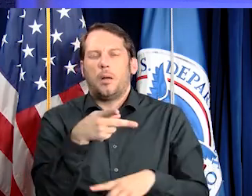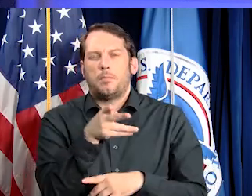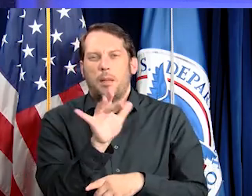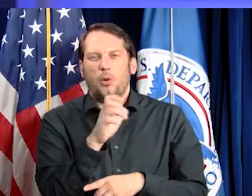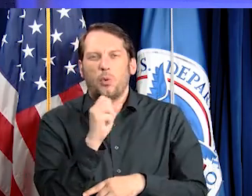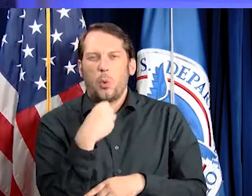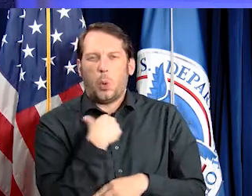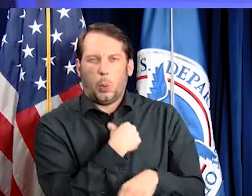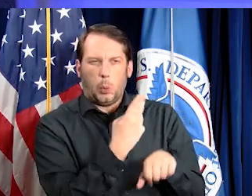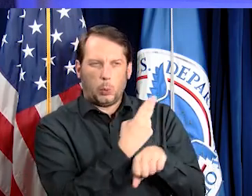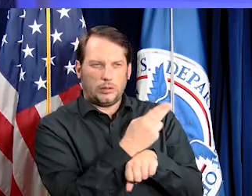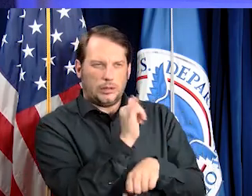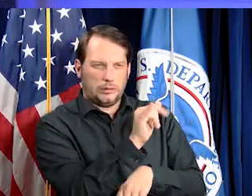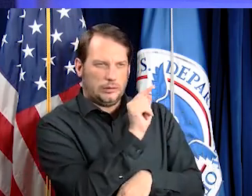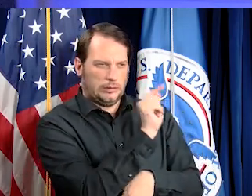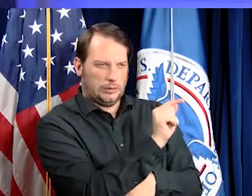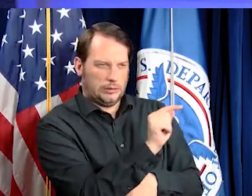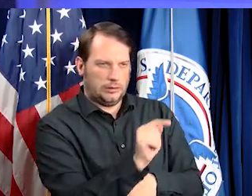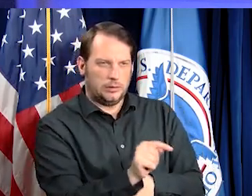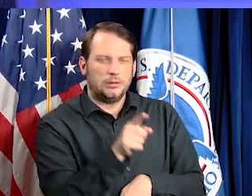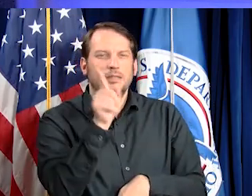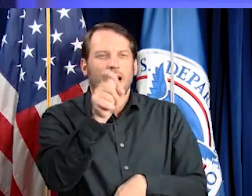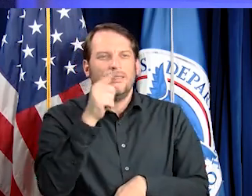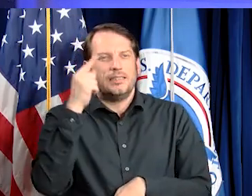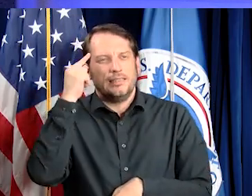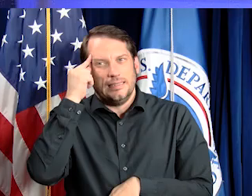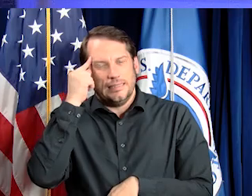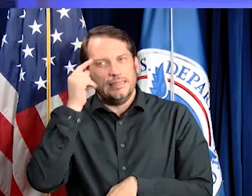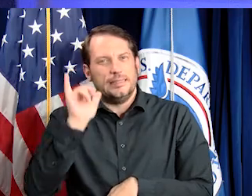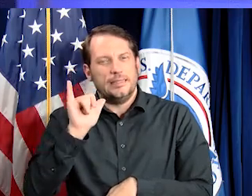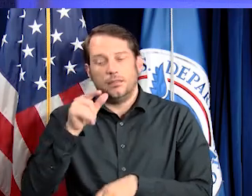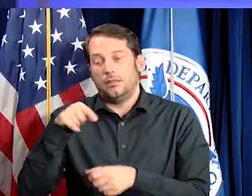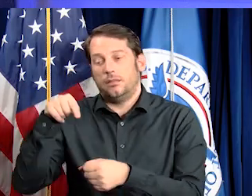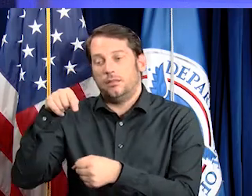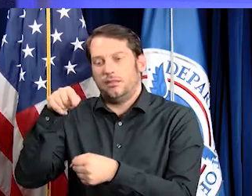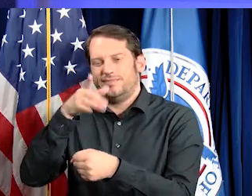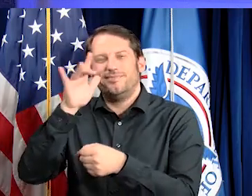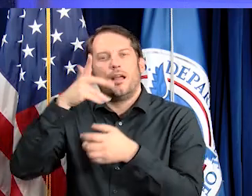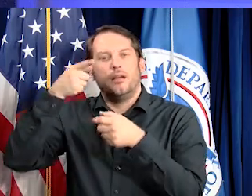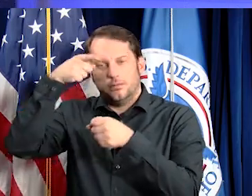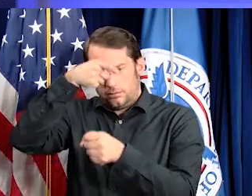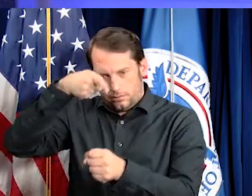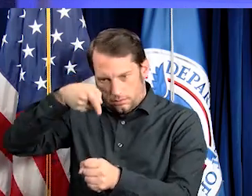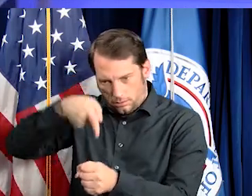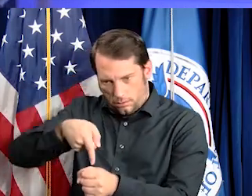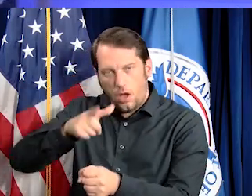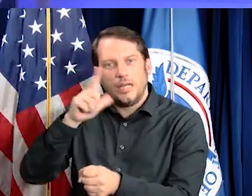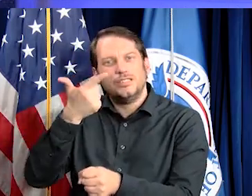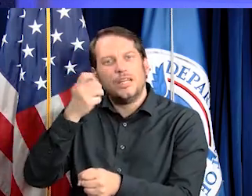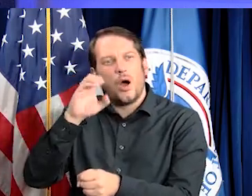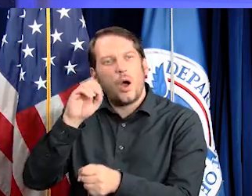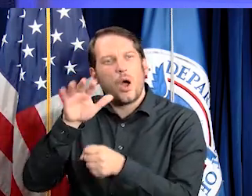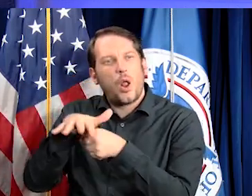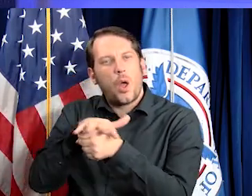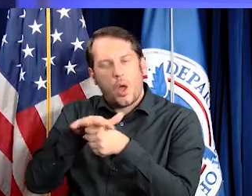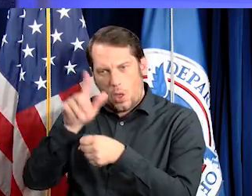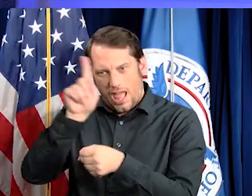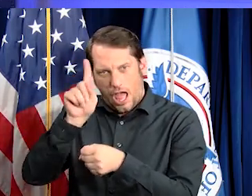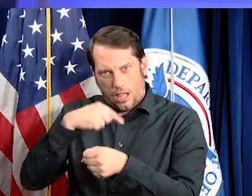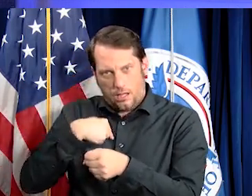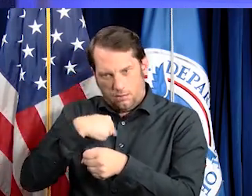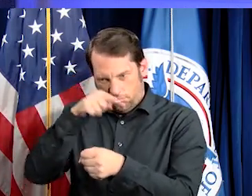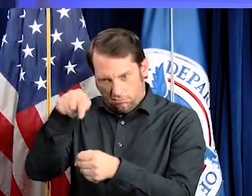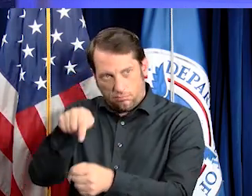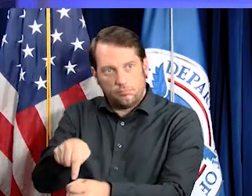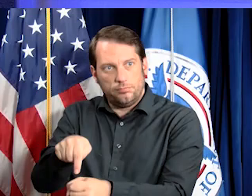But I think we have to think about geospatially where I am and how I have Google Maps on all